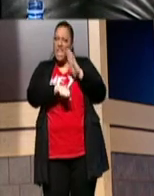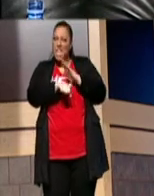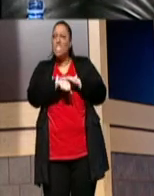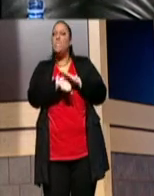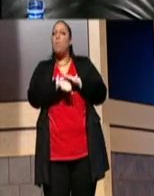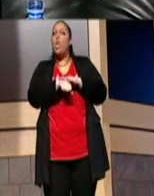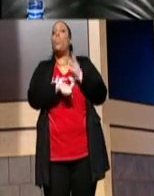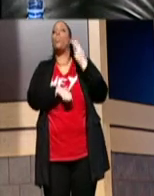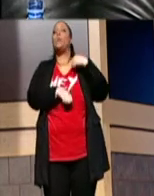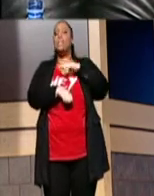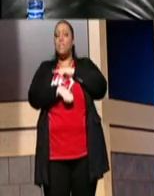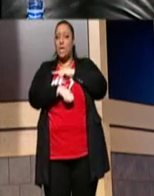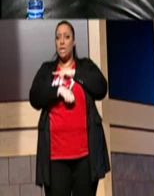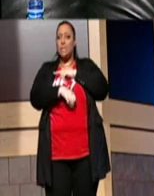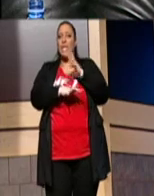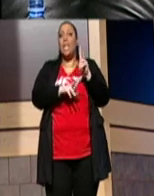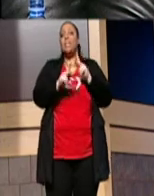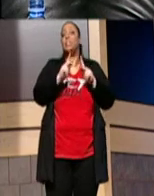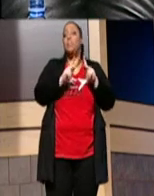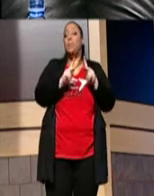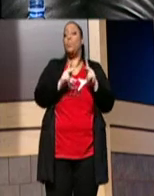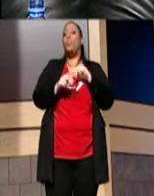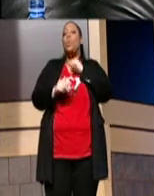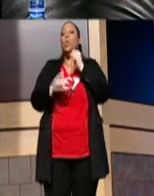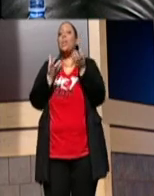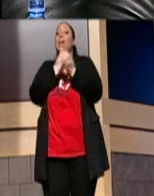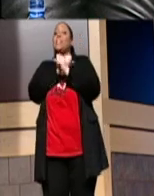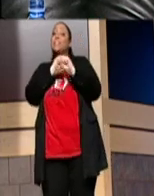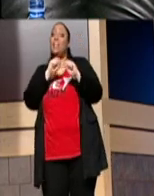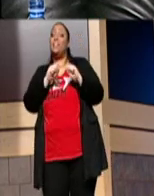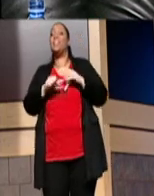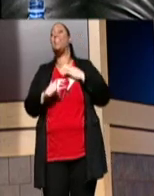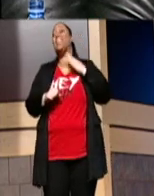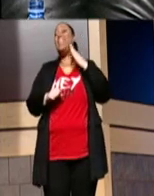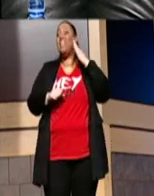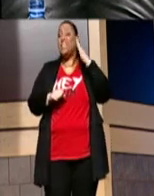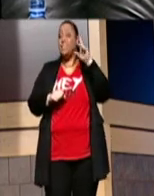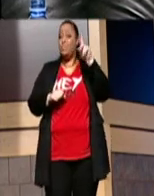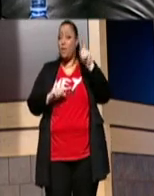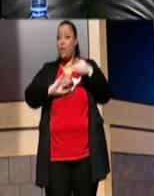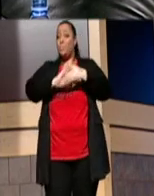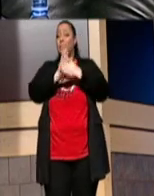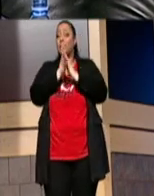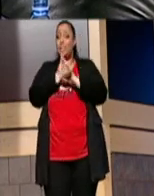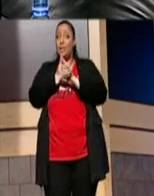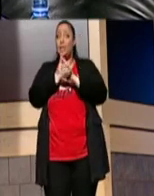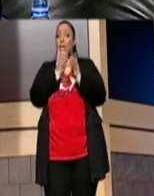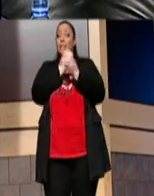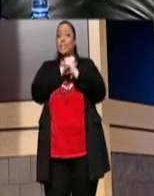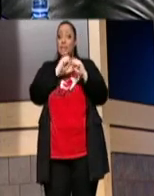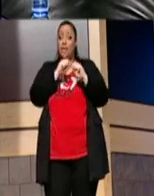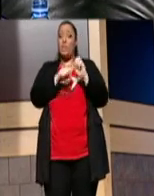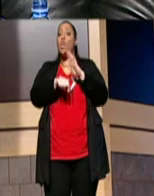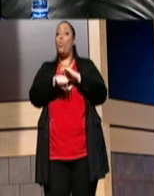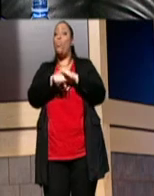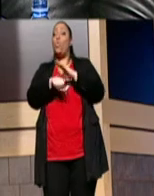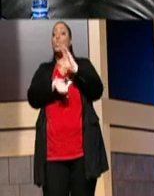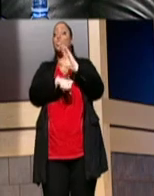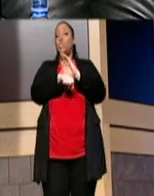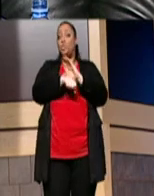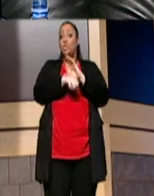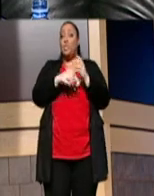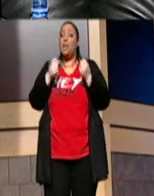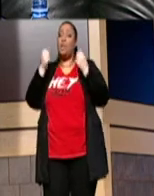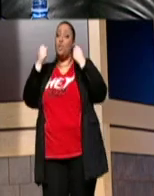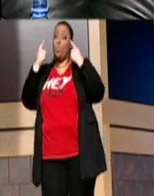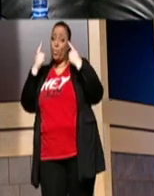It serves to be a warning to people who are not saved that they need to get saved. It serves to be a warning to the church that they need to wake